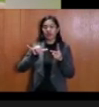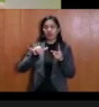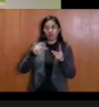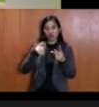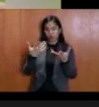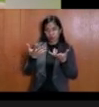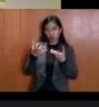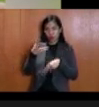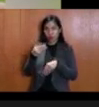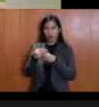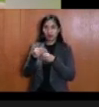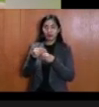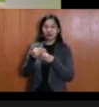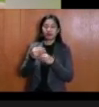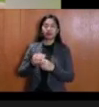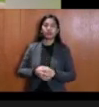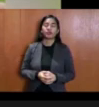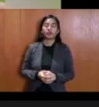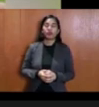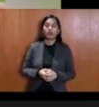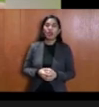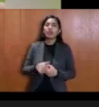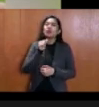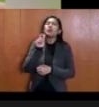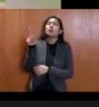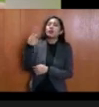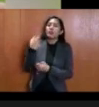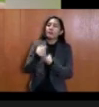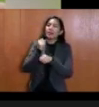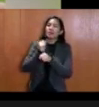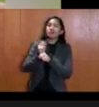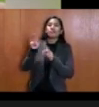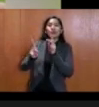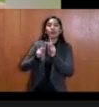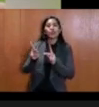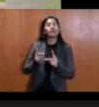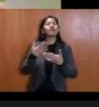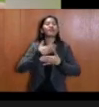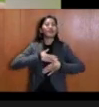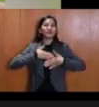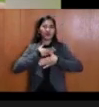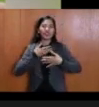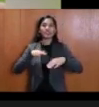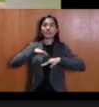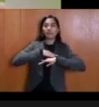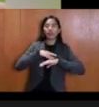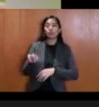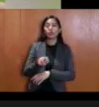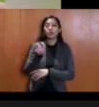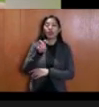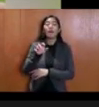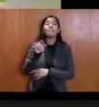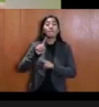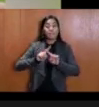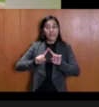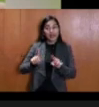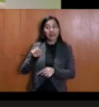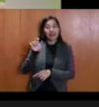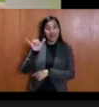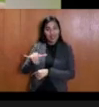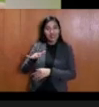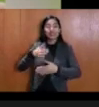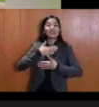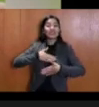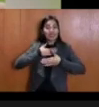it's not just about making the visitor actually satisfied because of that journey, but that satisfaction is also derived